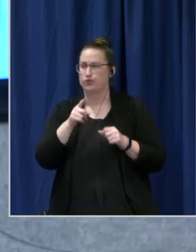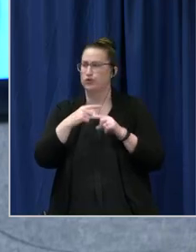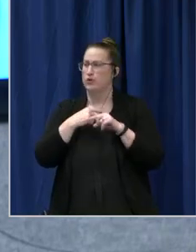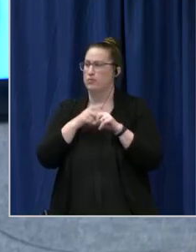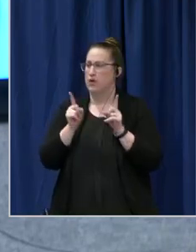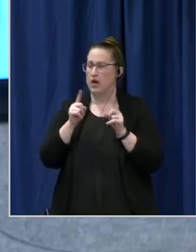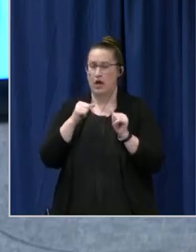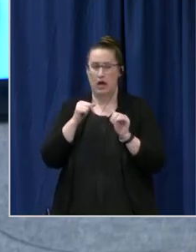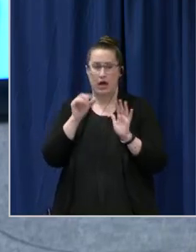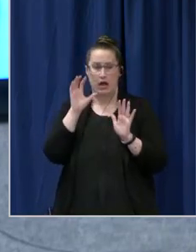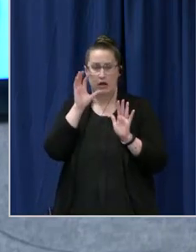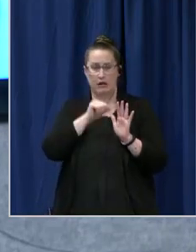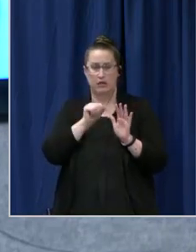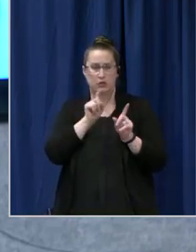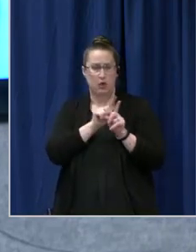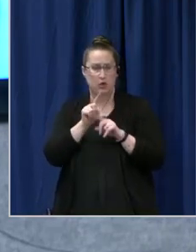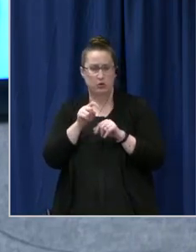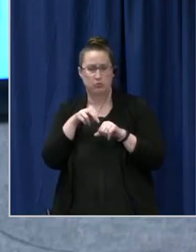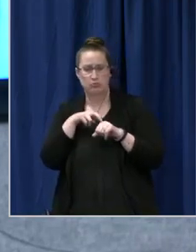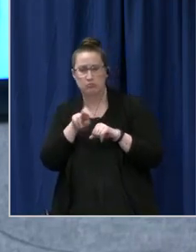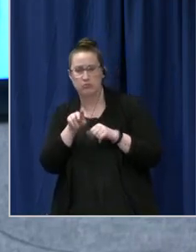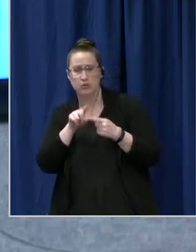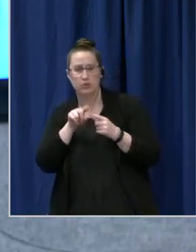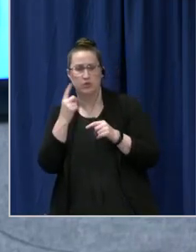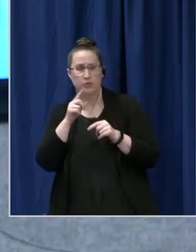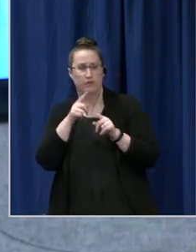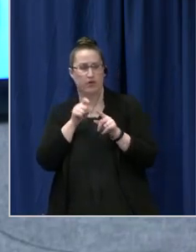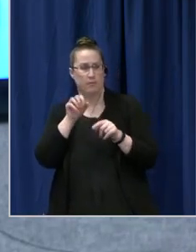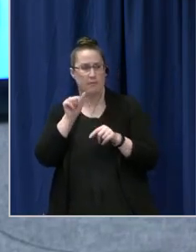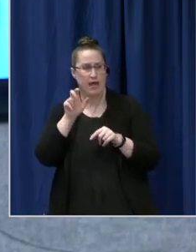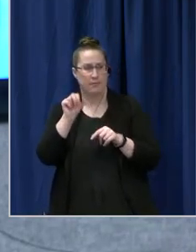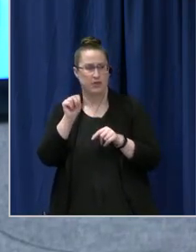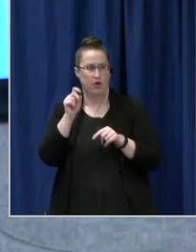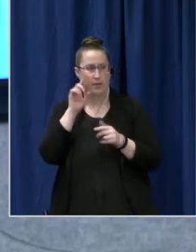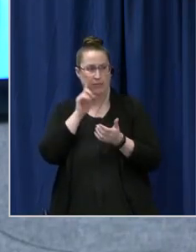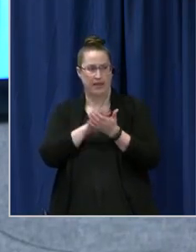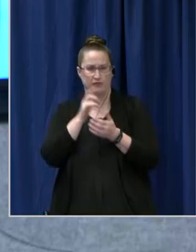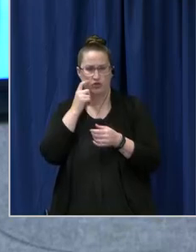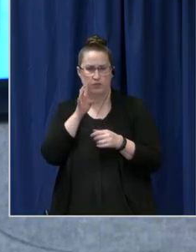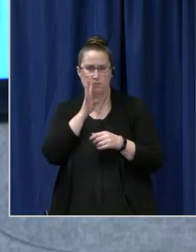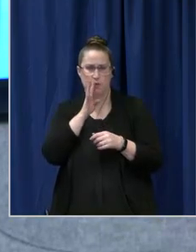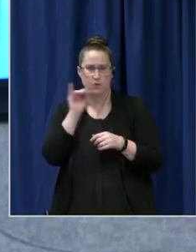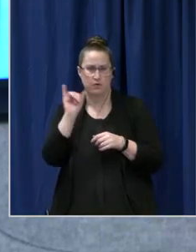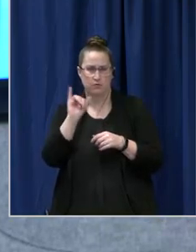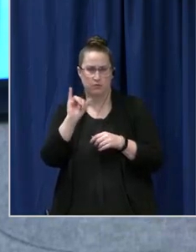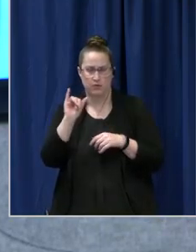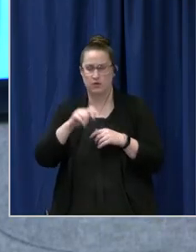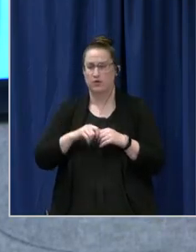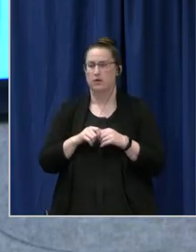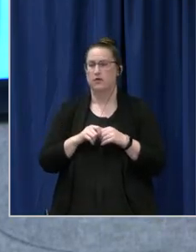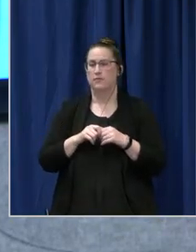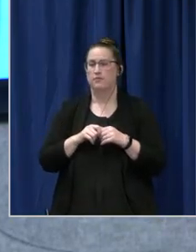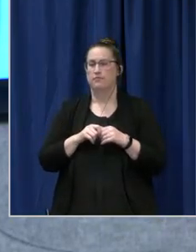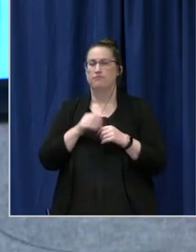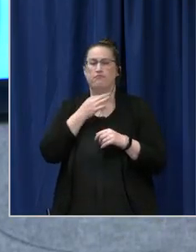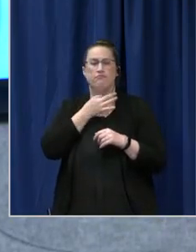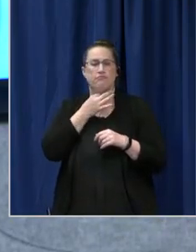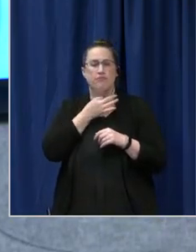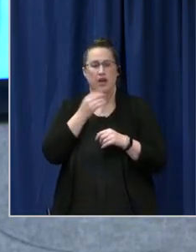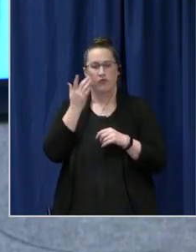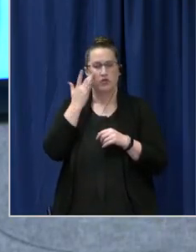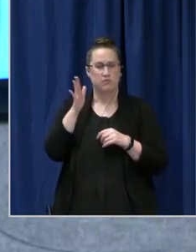I suppose it could also go to someone from Amazon, who I believe just spoke as well. With regards to smart